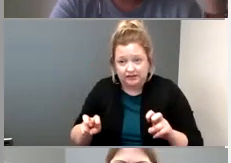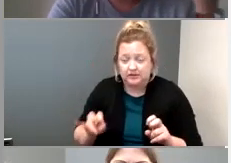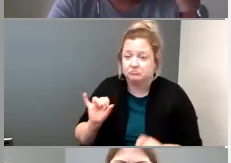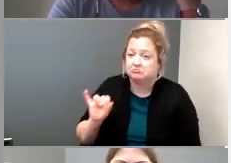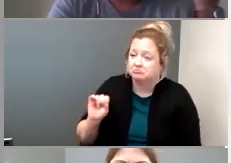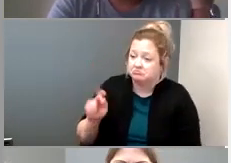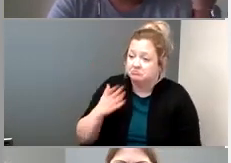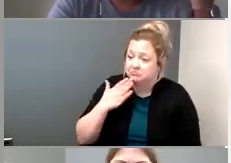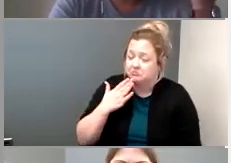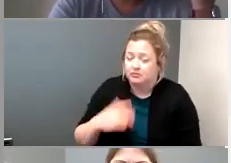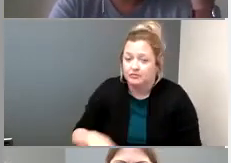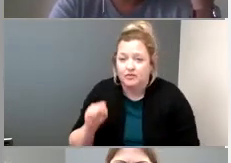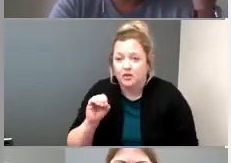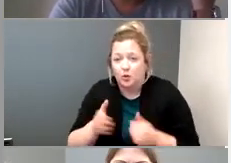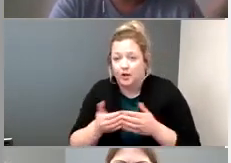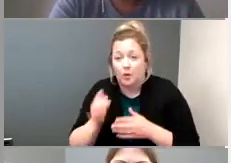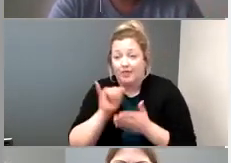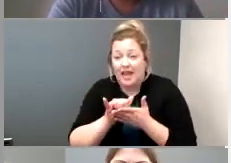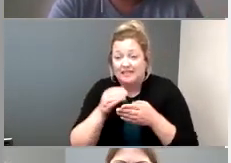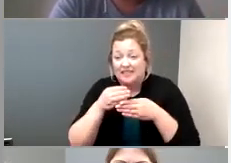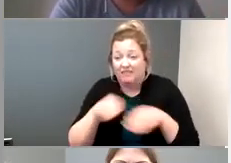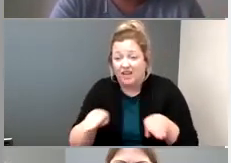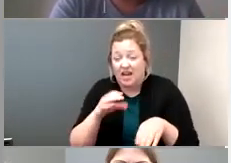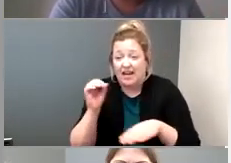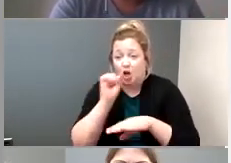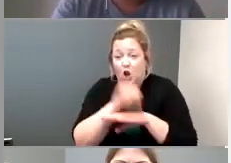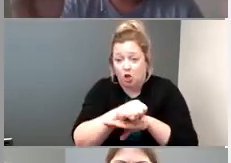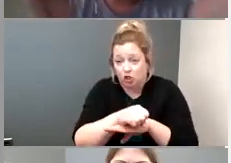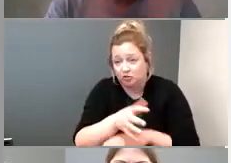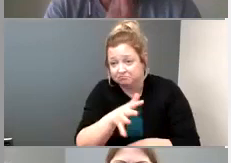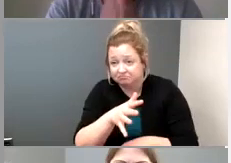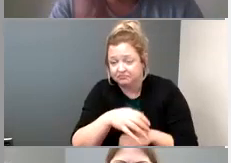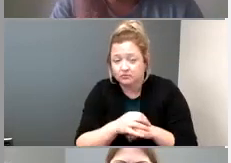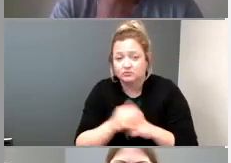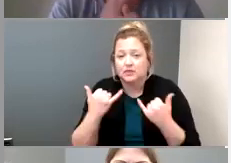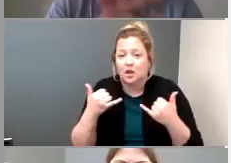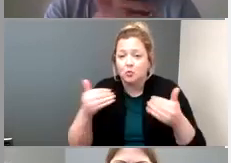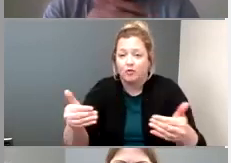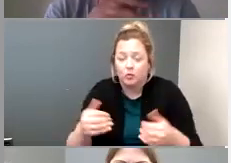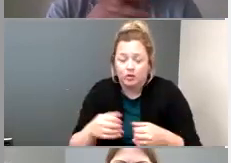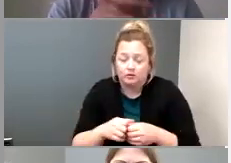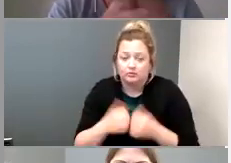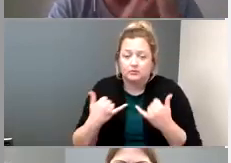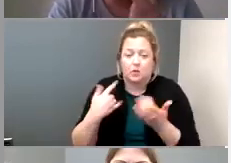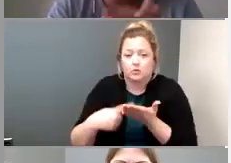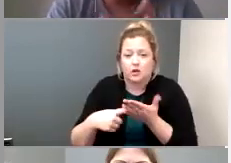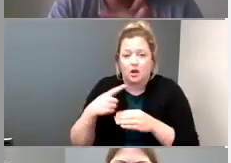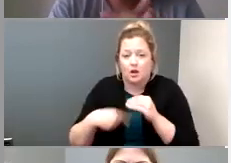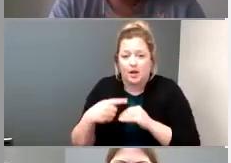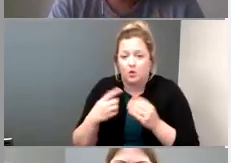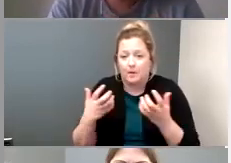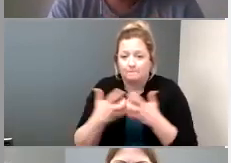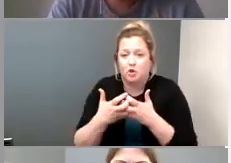is divide and conquer in essence. Let's just move forward. So let's talk about merge sort. We all know what merge sort